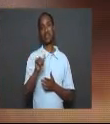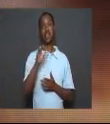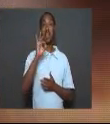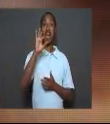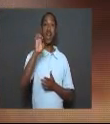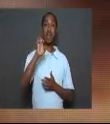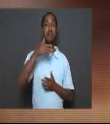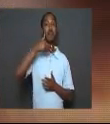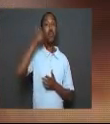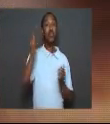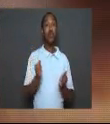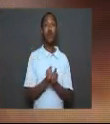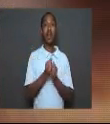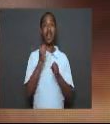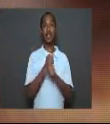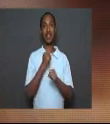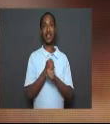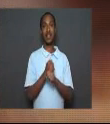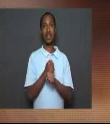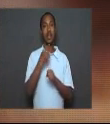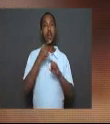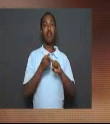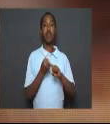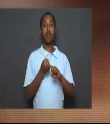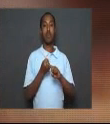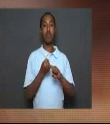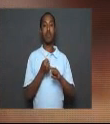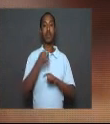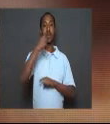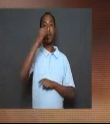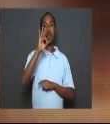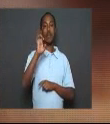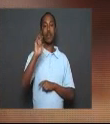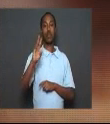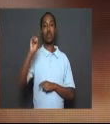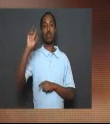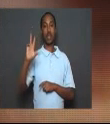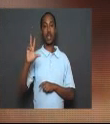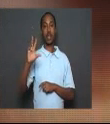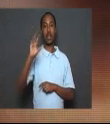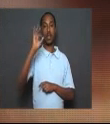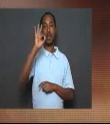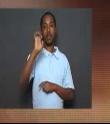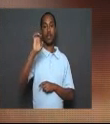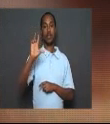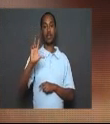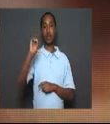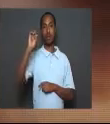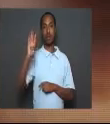Iron is most commonly extracted from hematite, magnetite, and siderite.